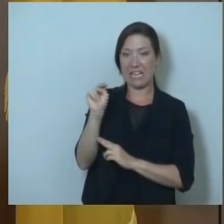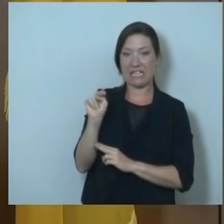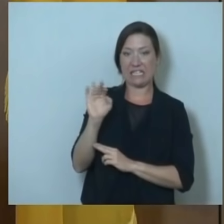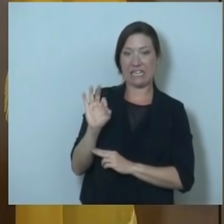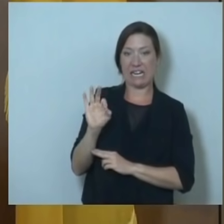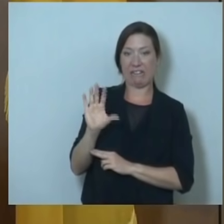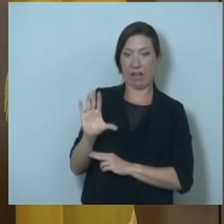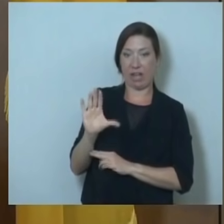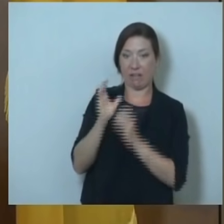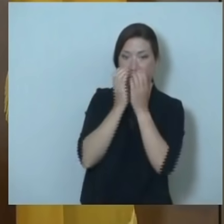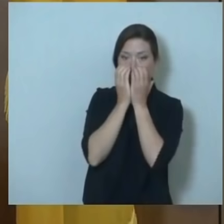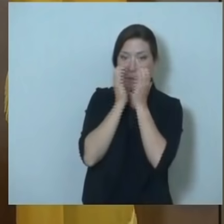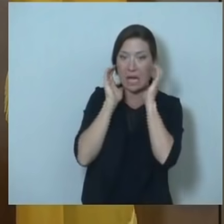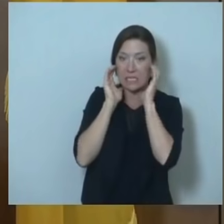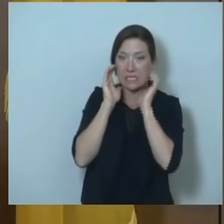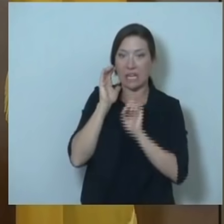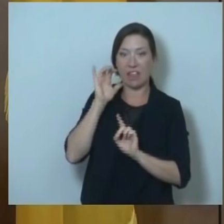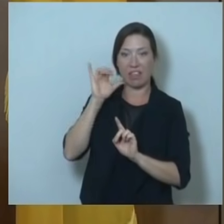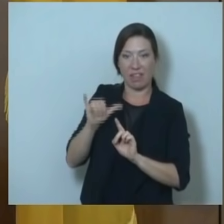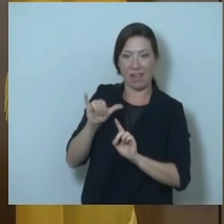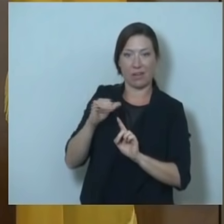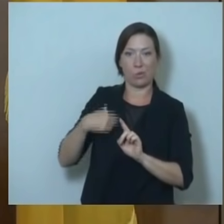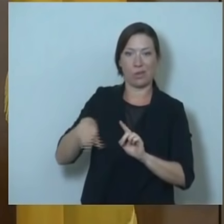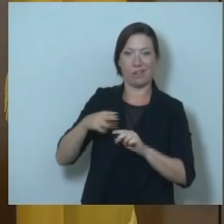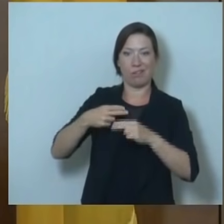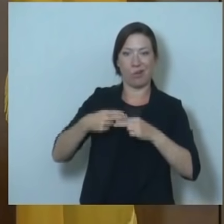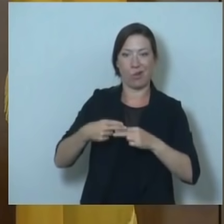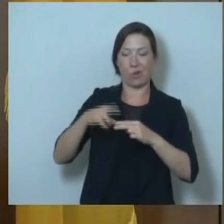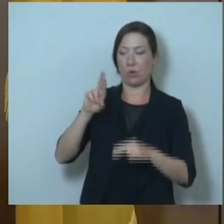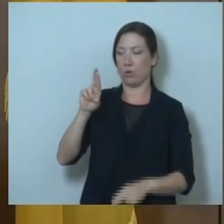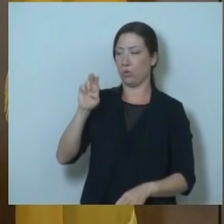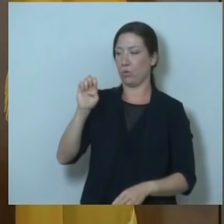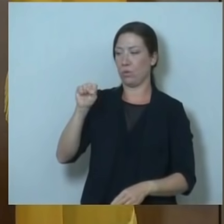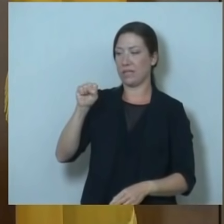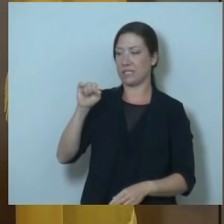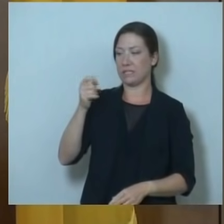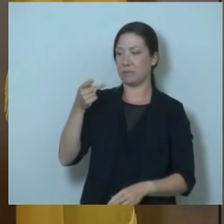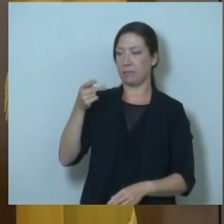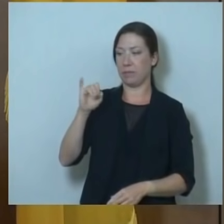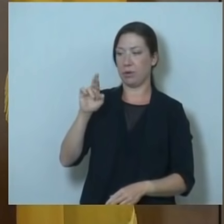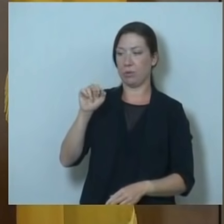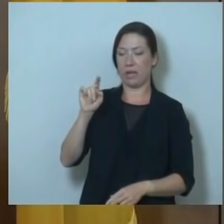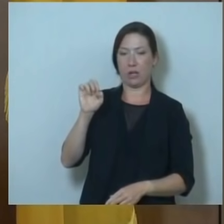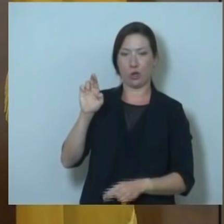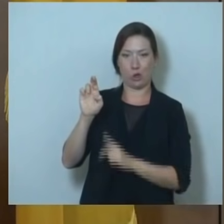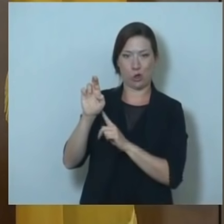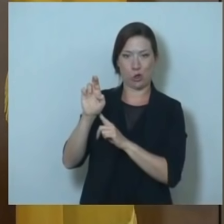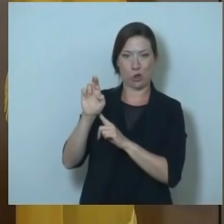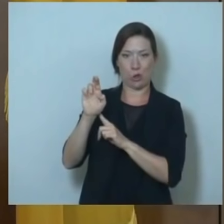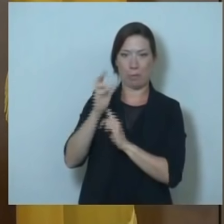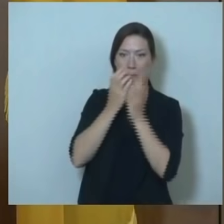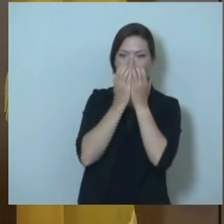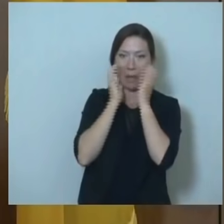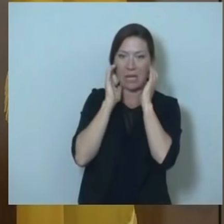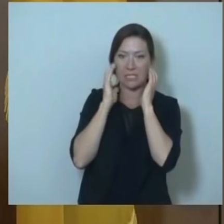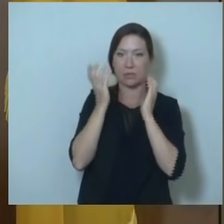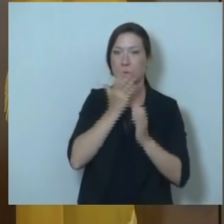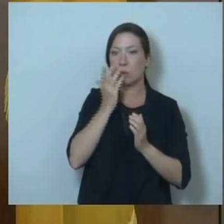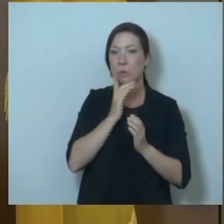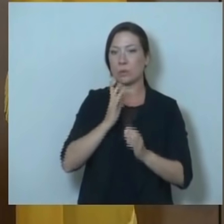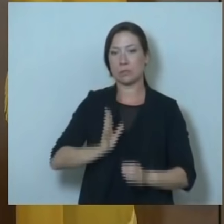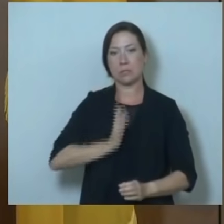refer to as a respirator mask. It is of the kind of medical grade that we know